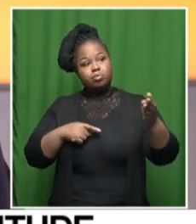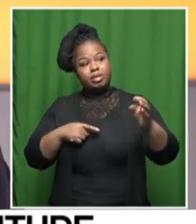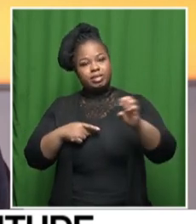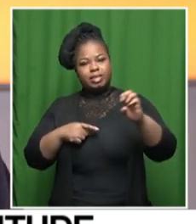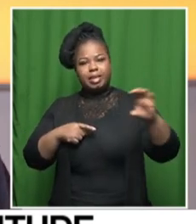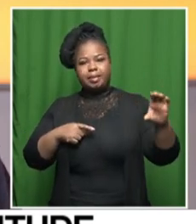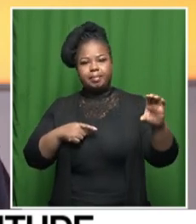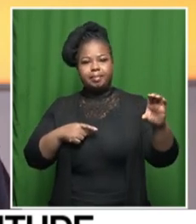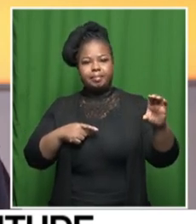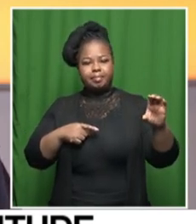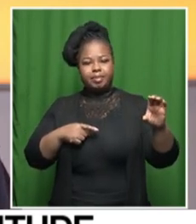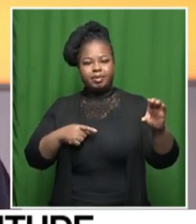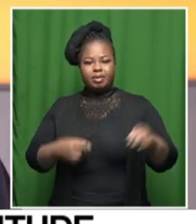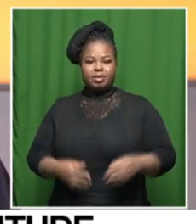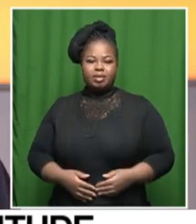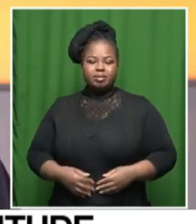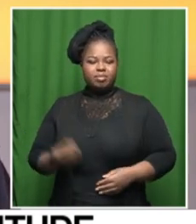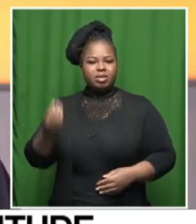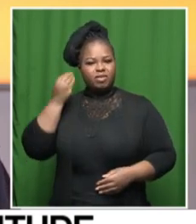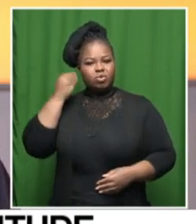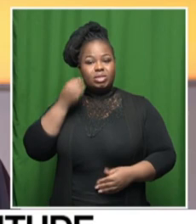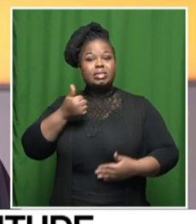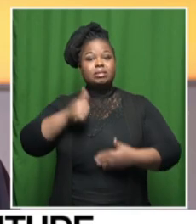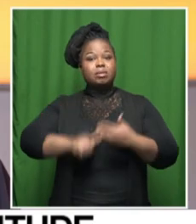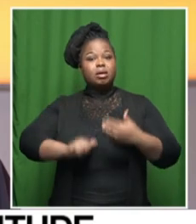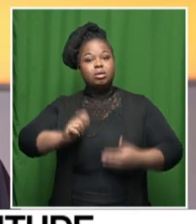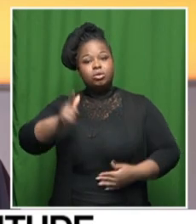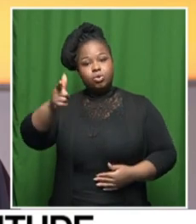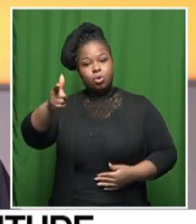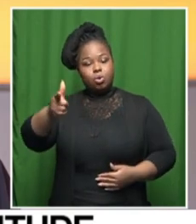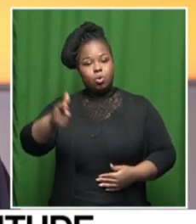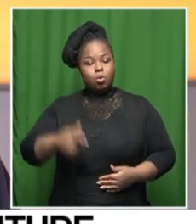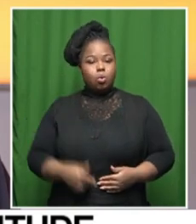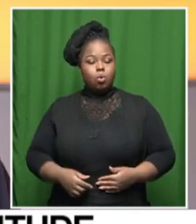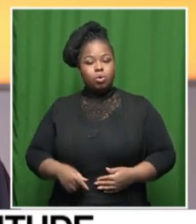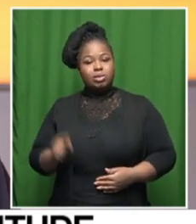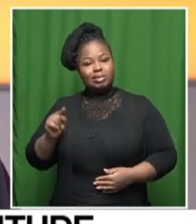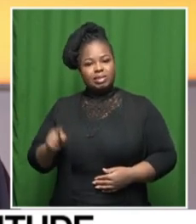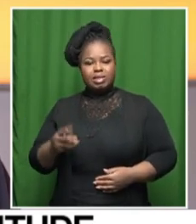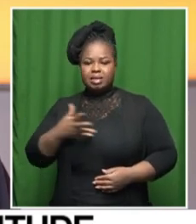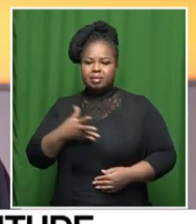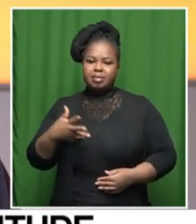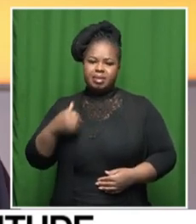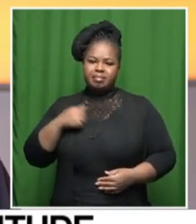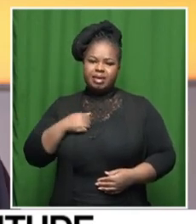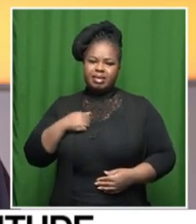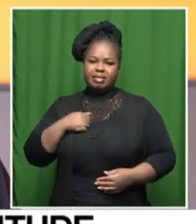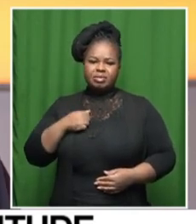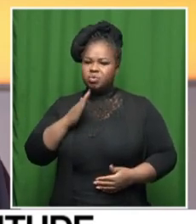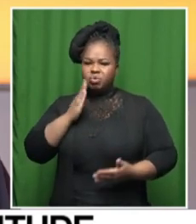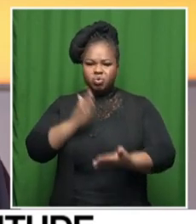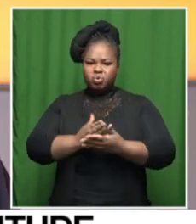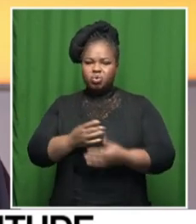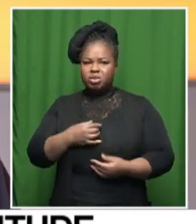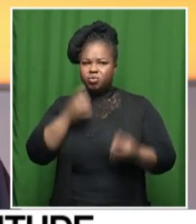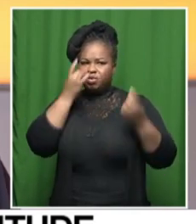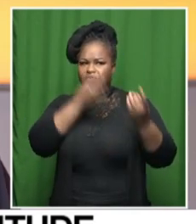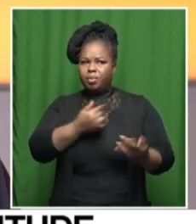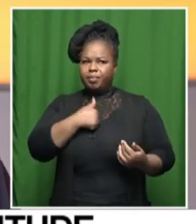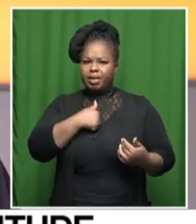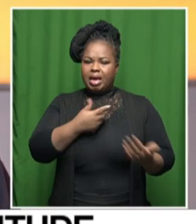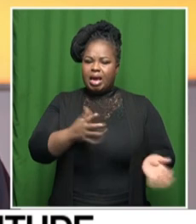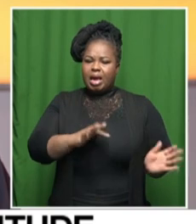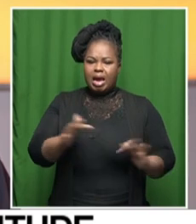Cape. I only found out 6 months later that he had passed on, and my mother was not sure how she's going to break the news to